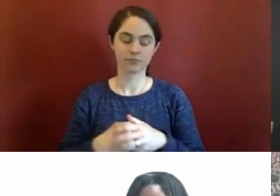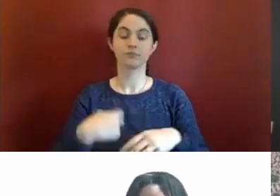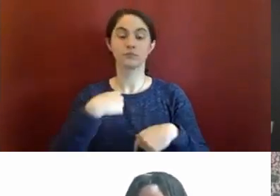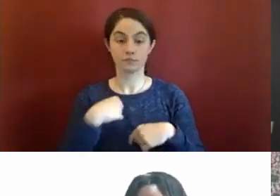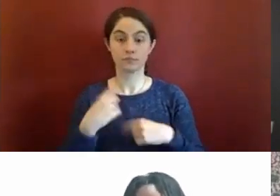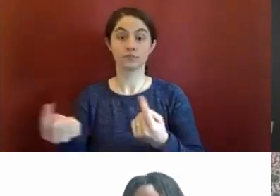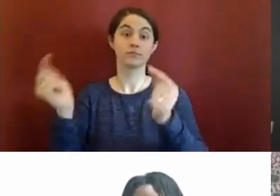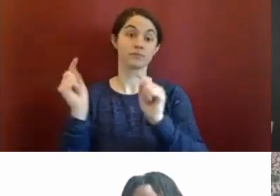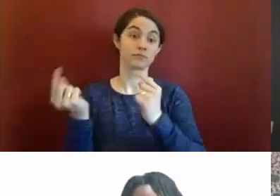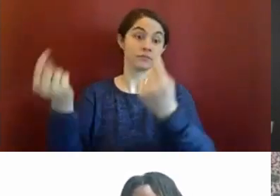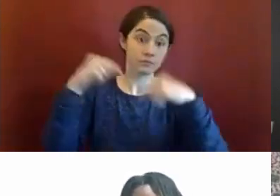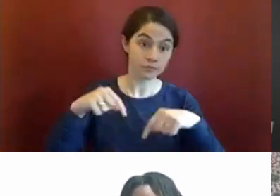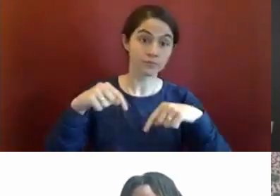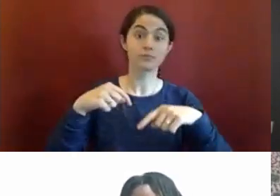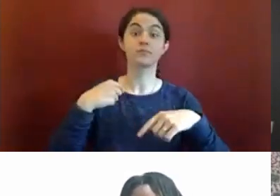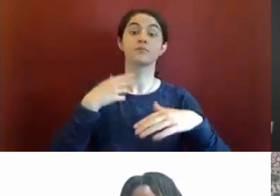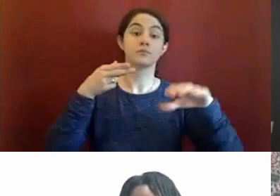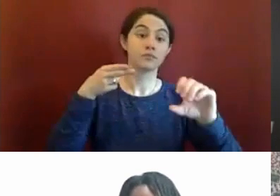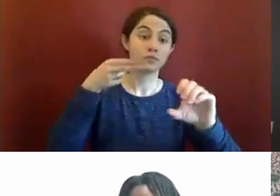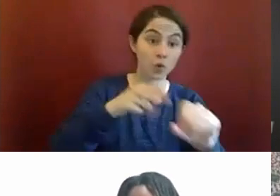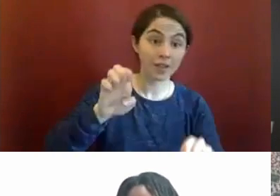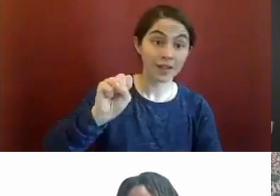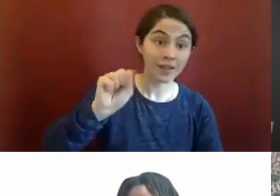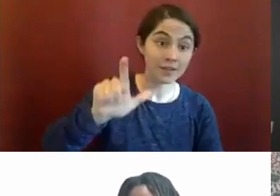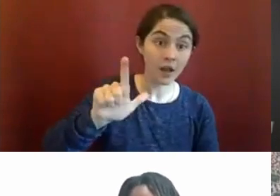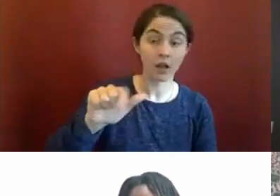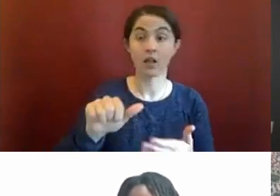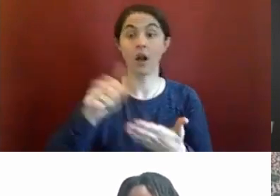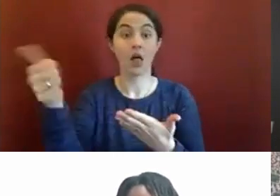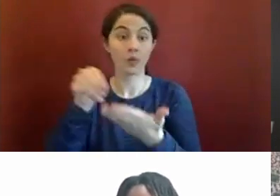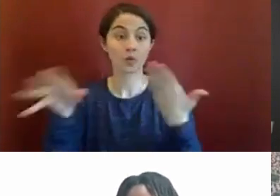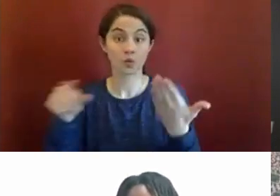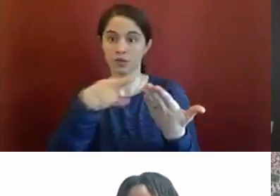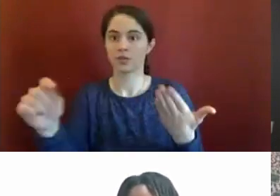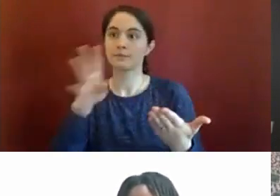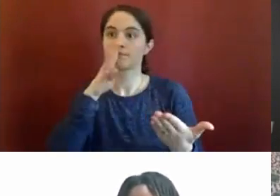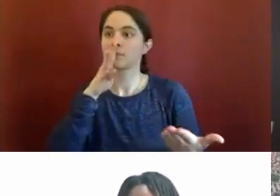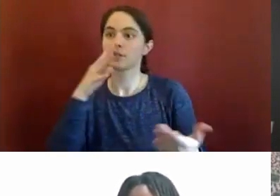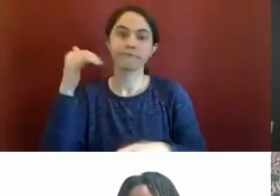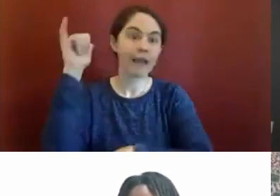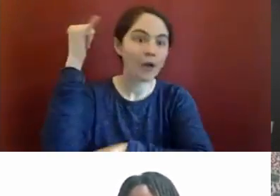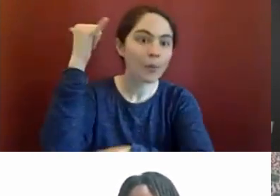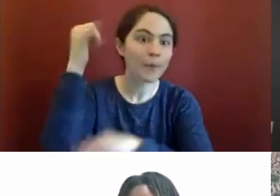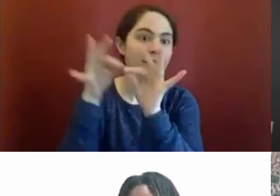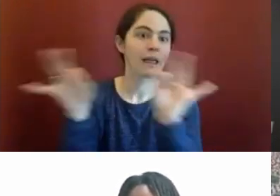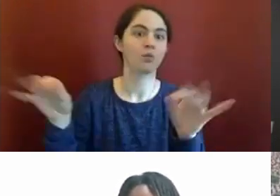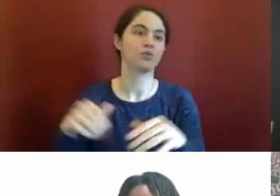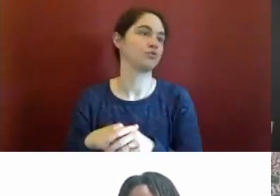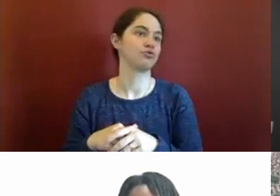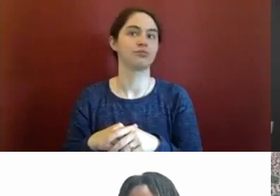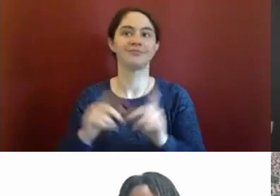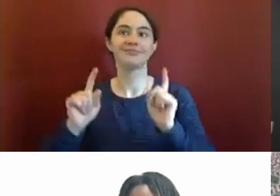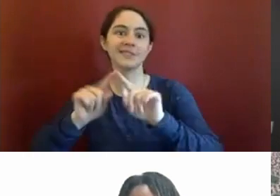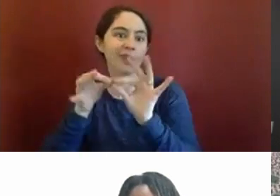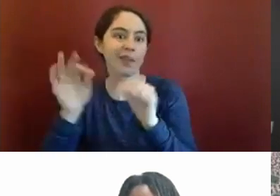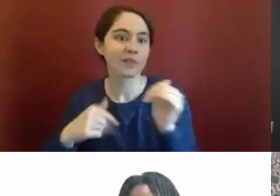like Arabic, something like that, and I never had something to